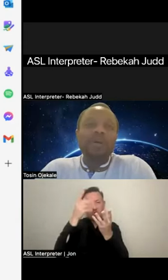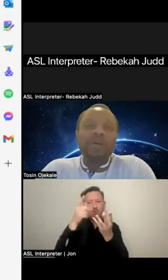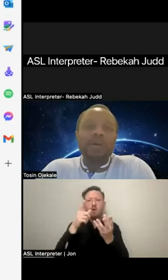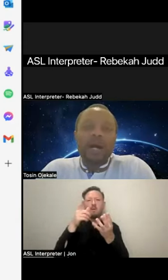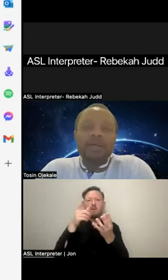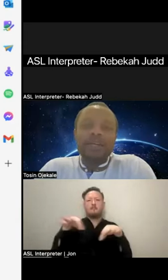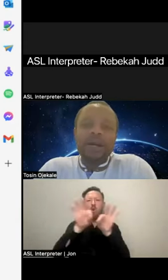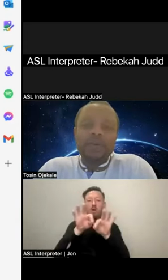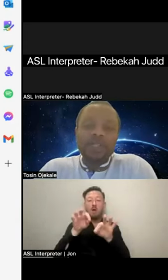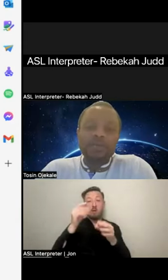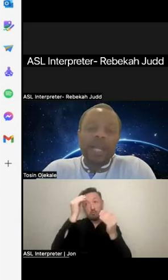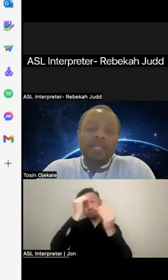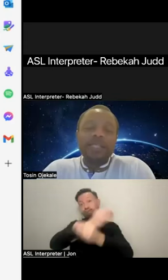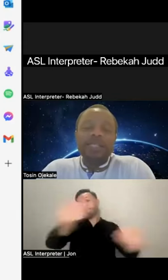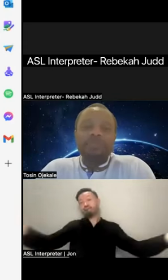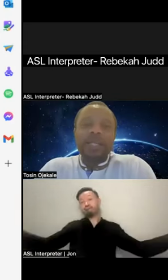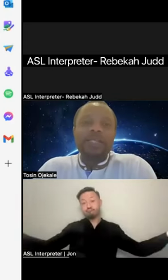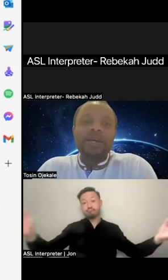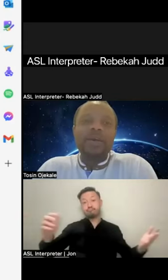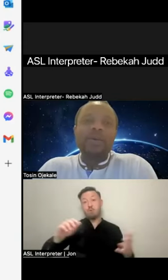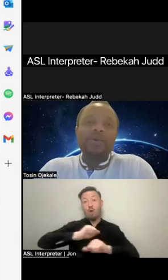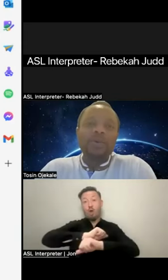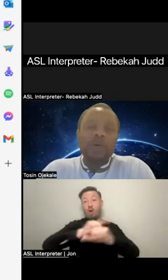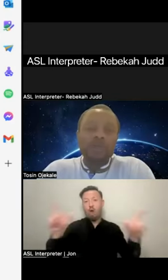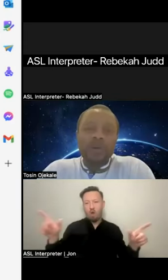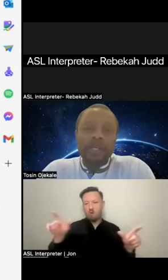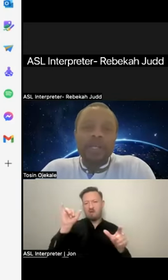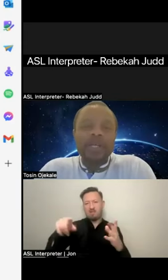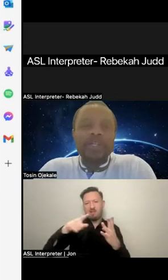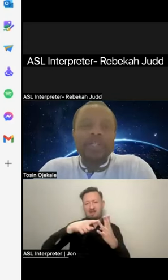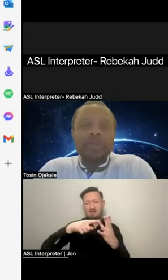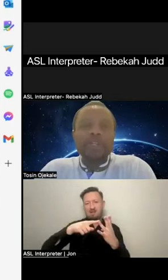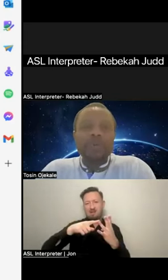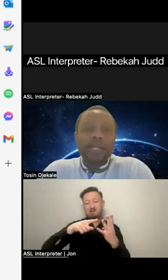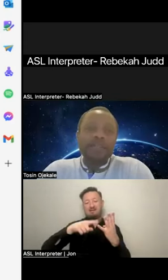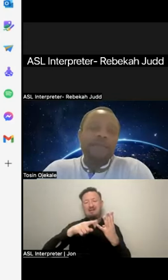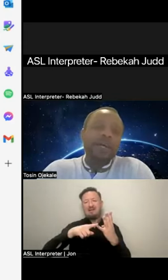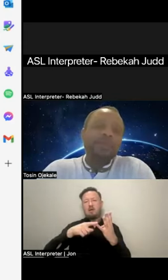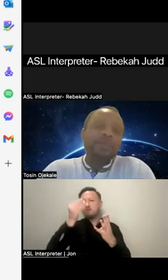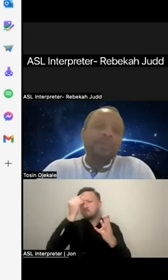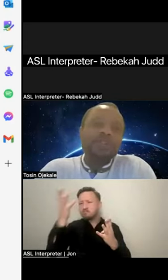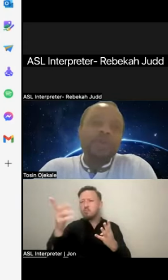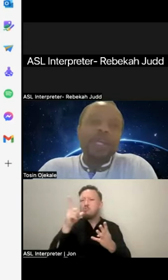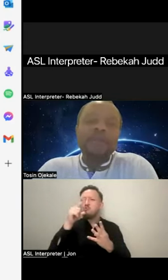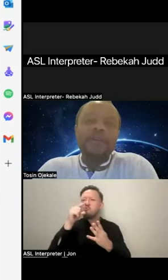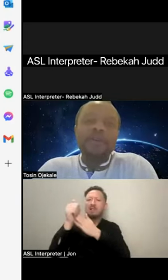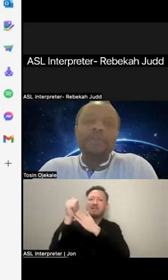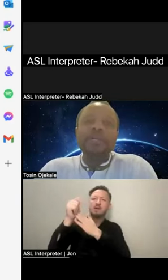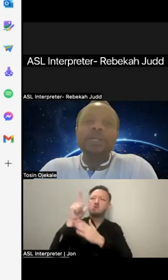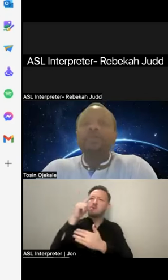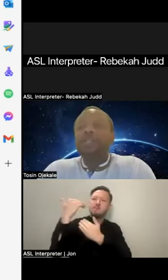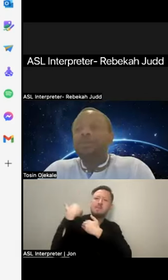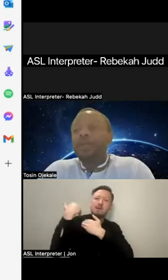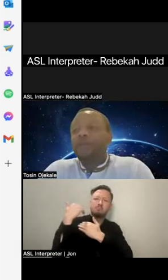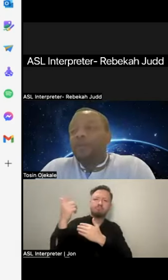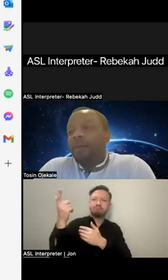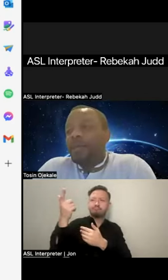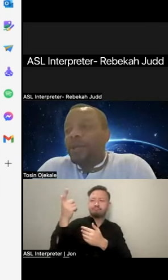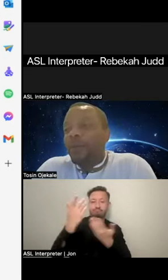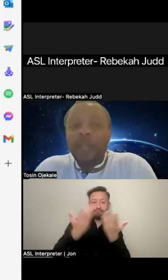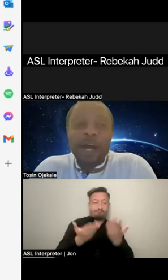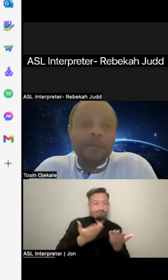people while the evacuation plan is in place or ongoing. So you need to identify who needs to be informed. Who needs to be